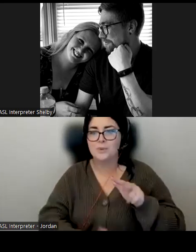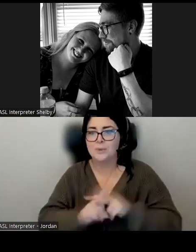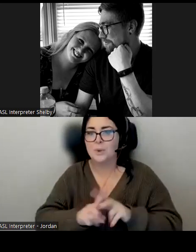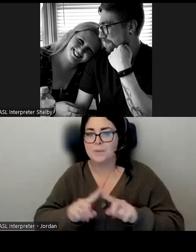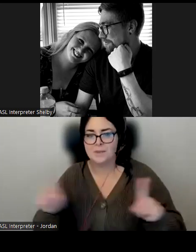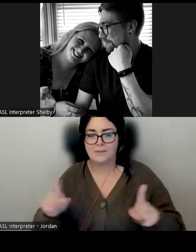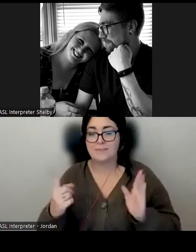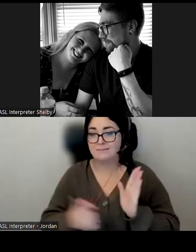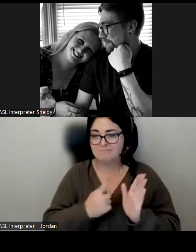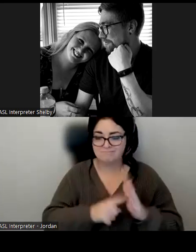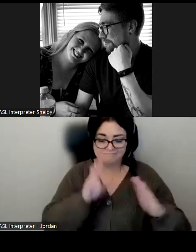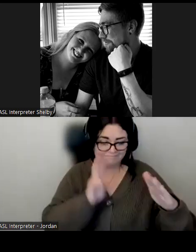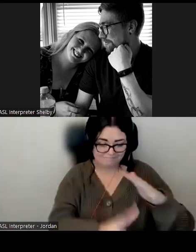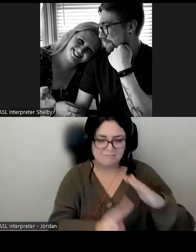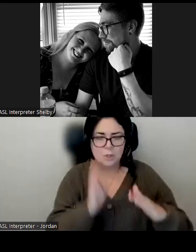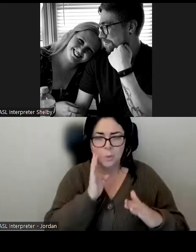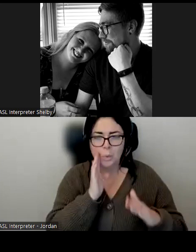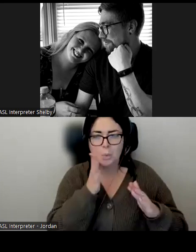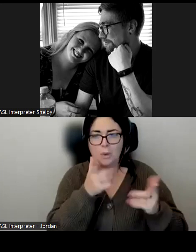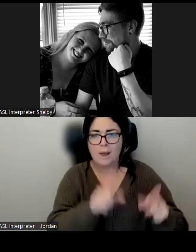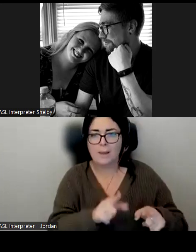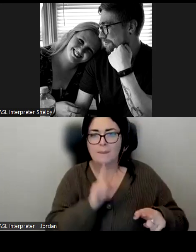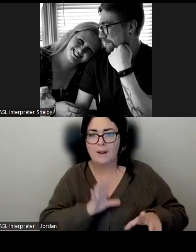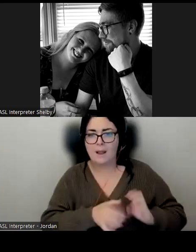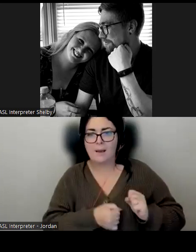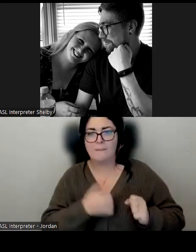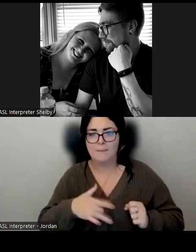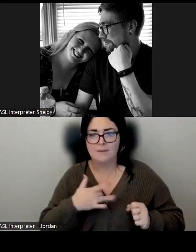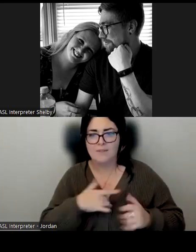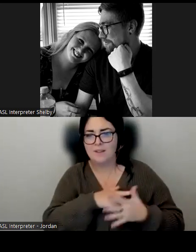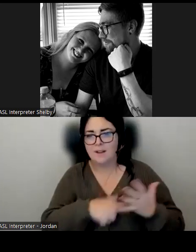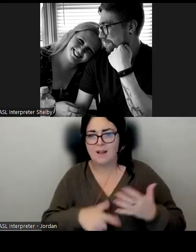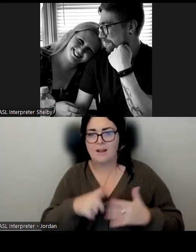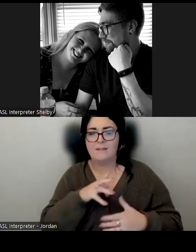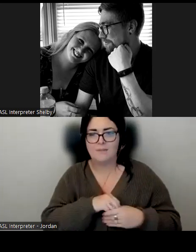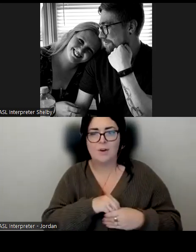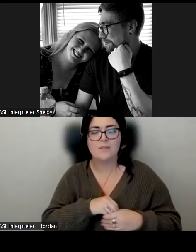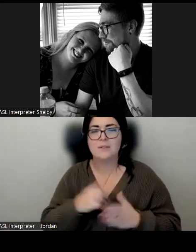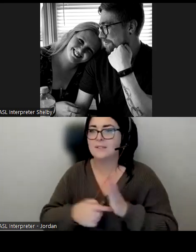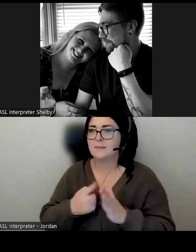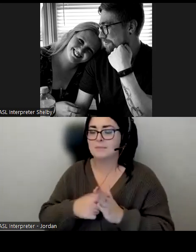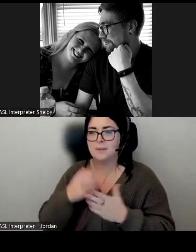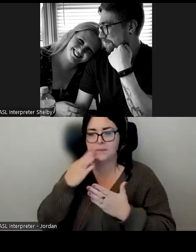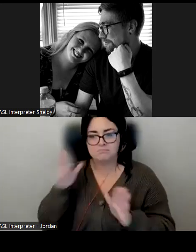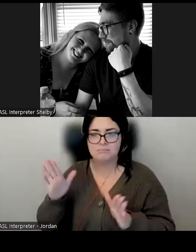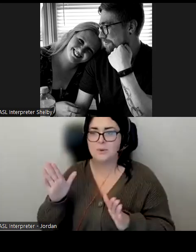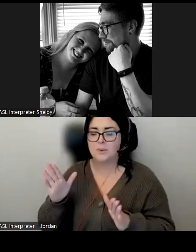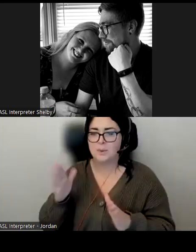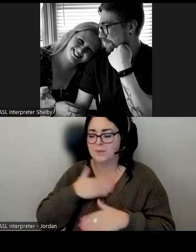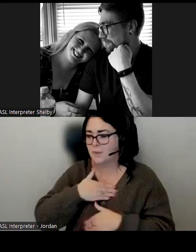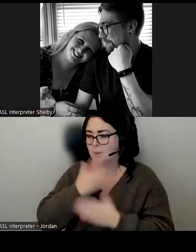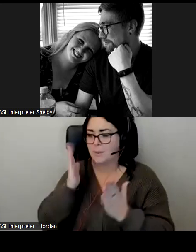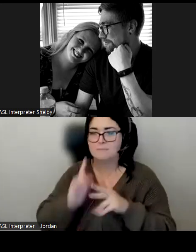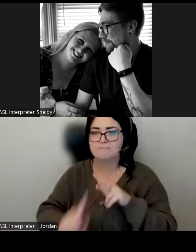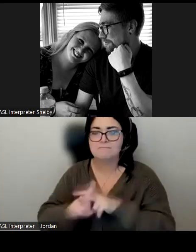predict it and sometimes you can't. My little screen here is covering what I want to say here.